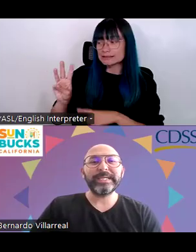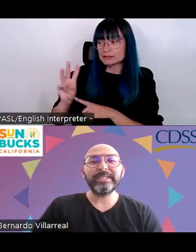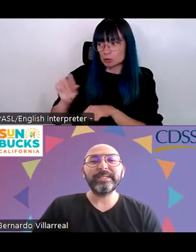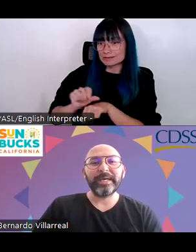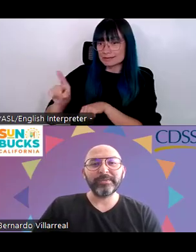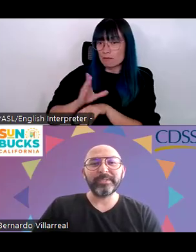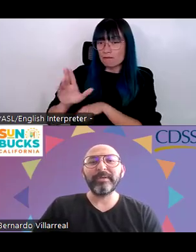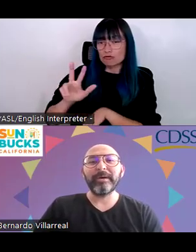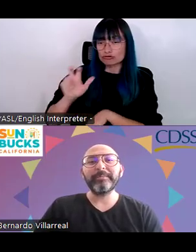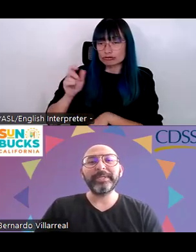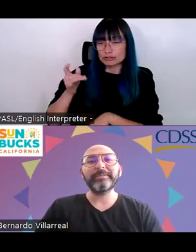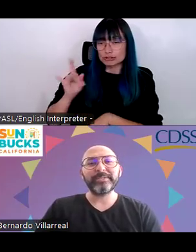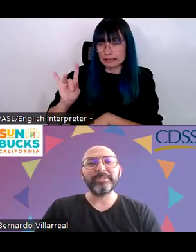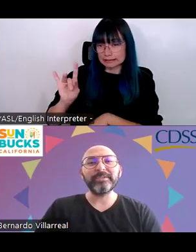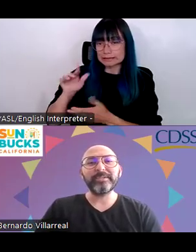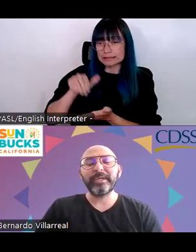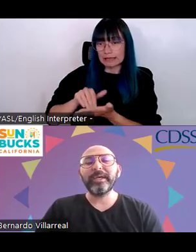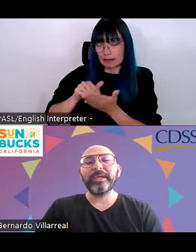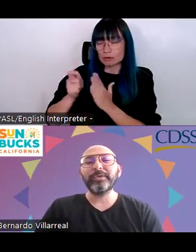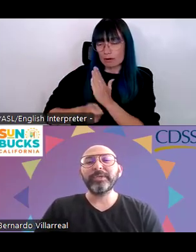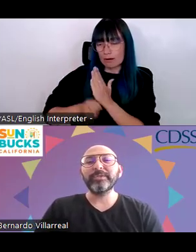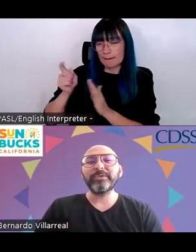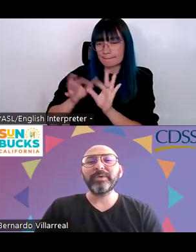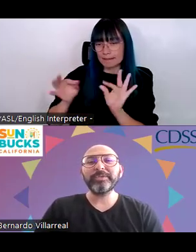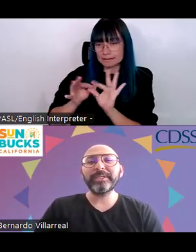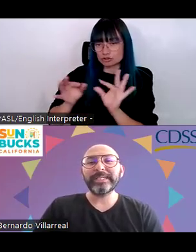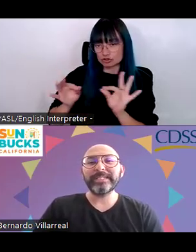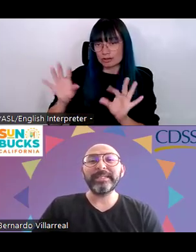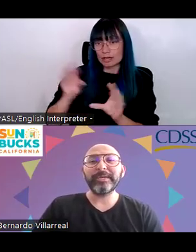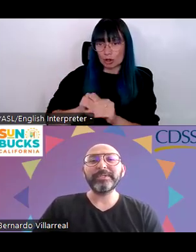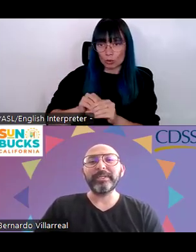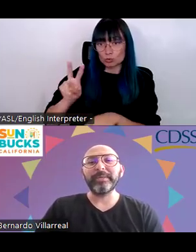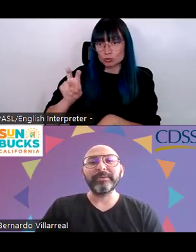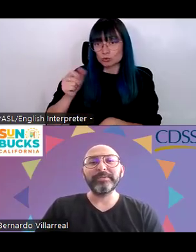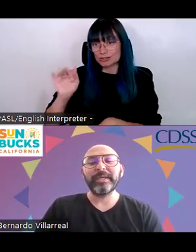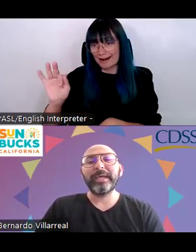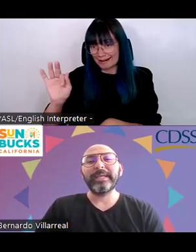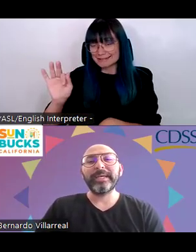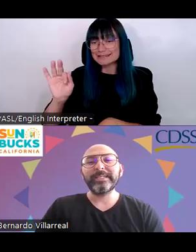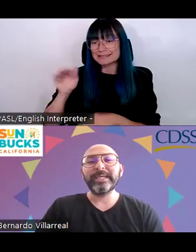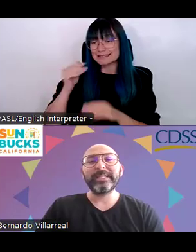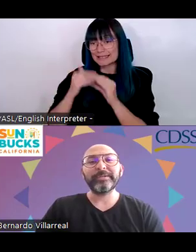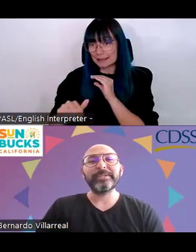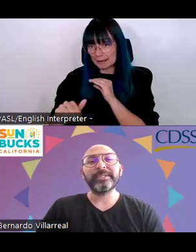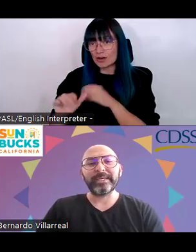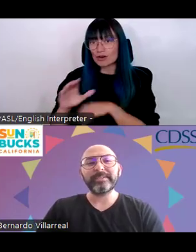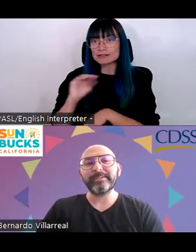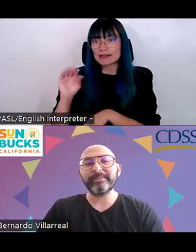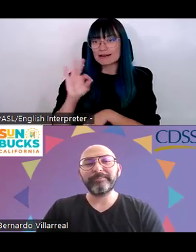over 318,000 automated messages, including 219,000 emails and